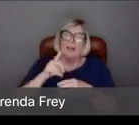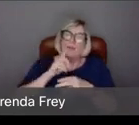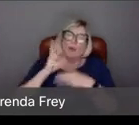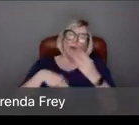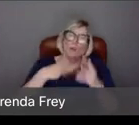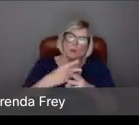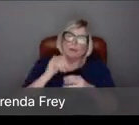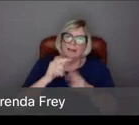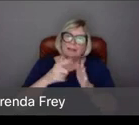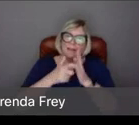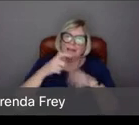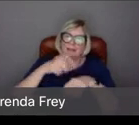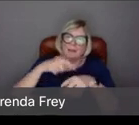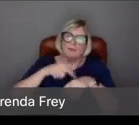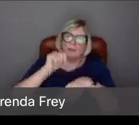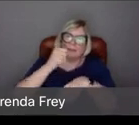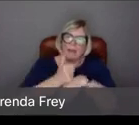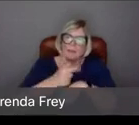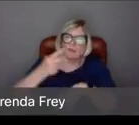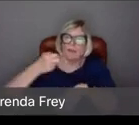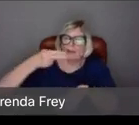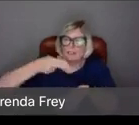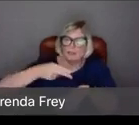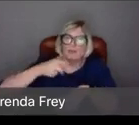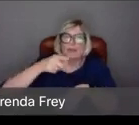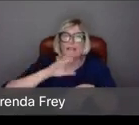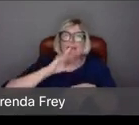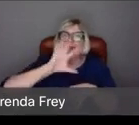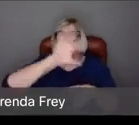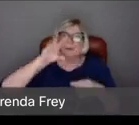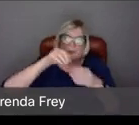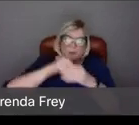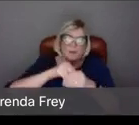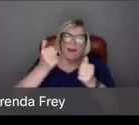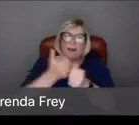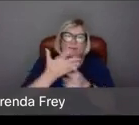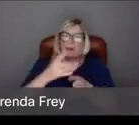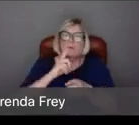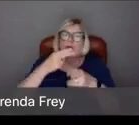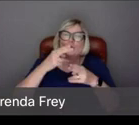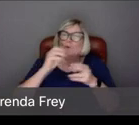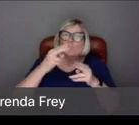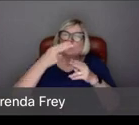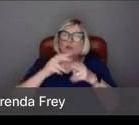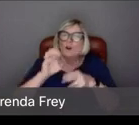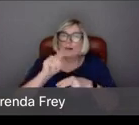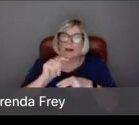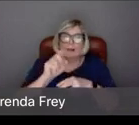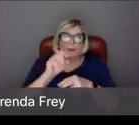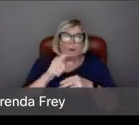history. And so this is a makeup of all of that, and there really isn't a shortcut to it. It takes time. And so this new credit